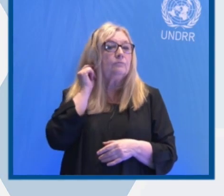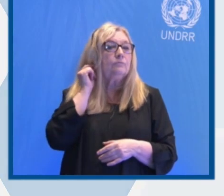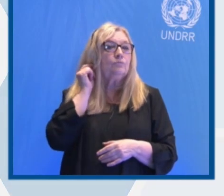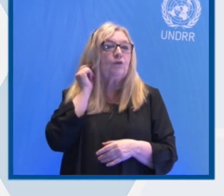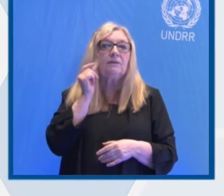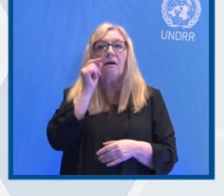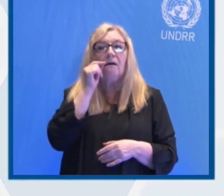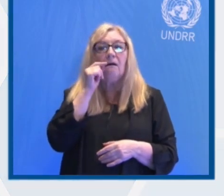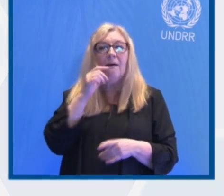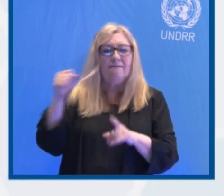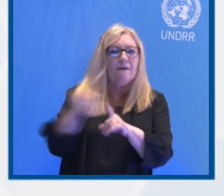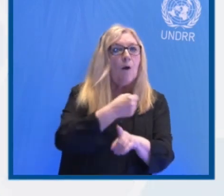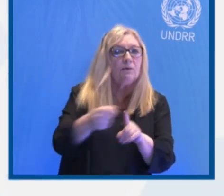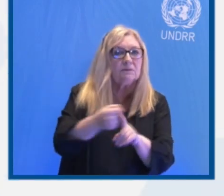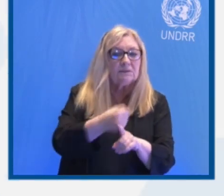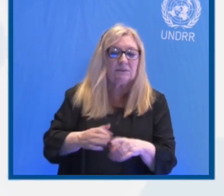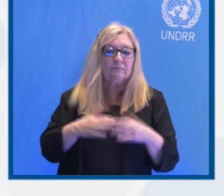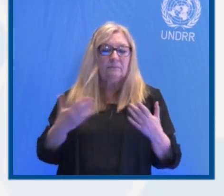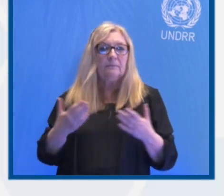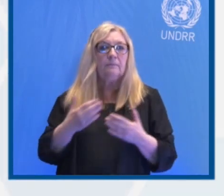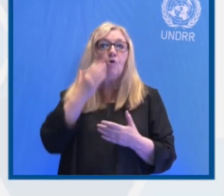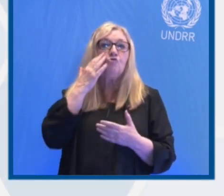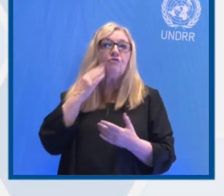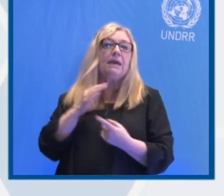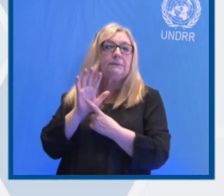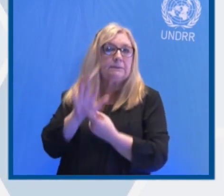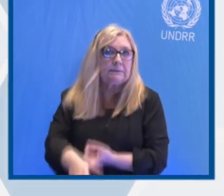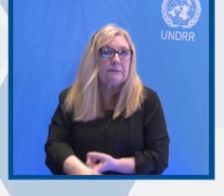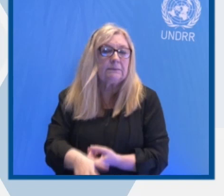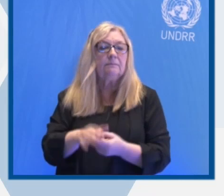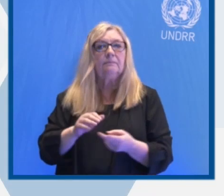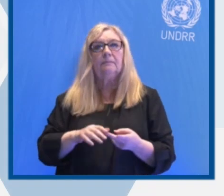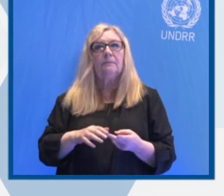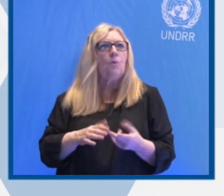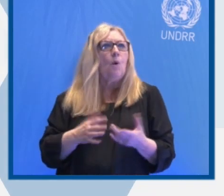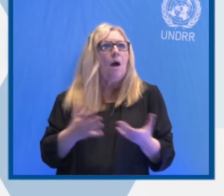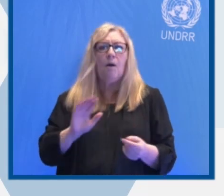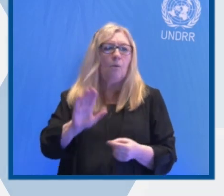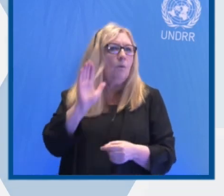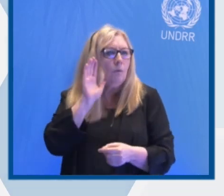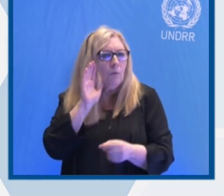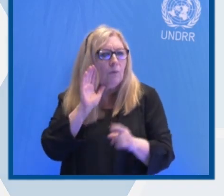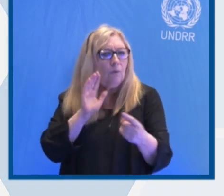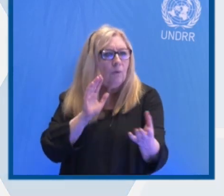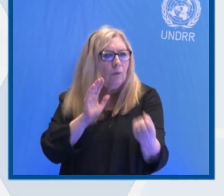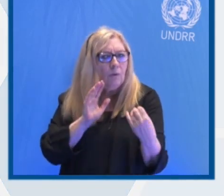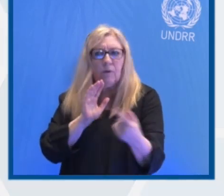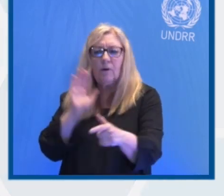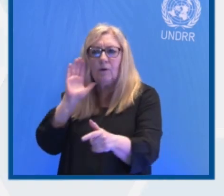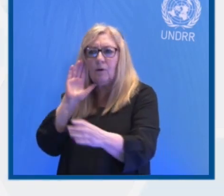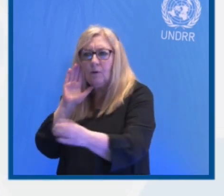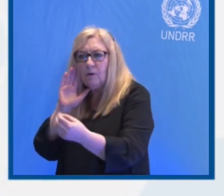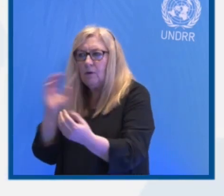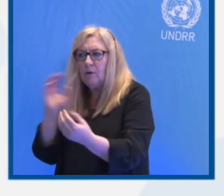So how do we bring in the voice of women and other at risk in developing infrastructure in a